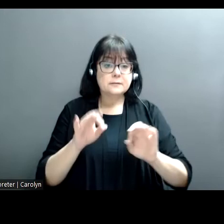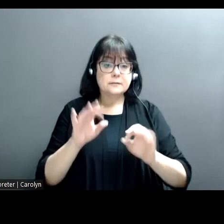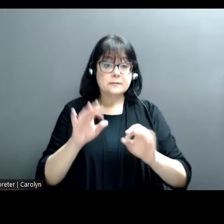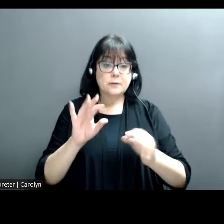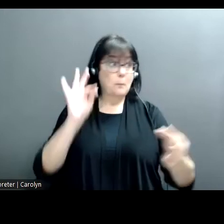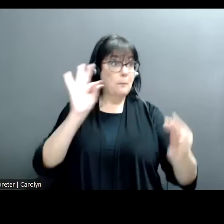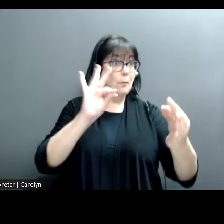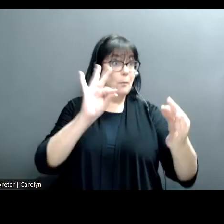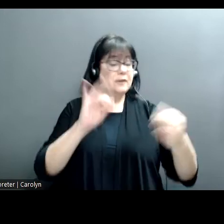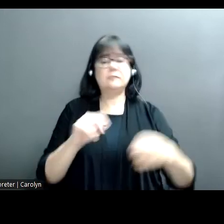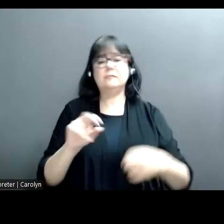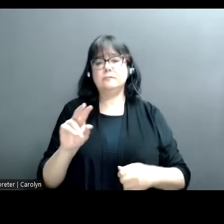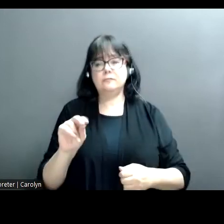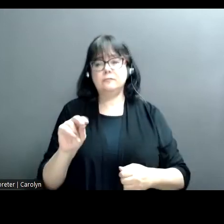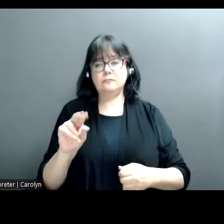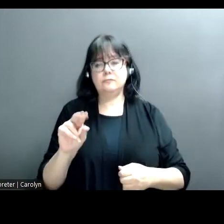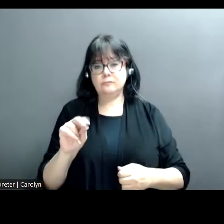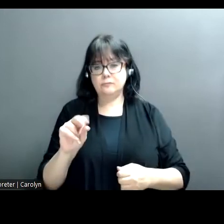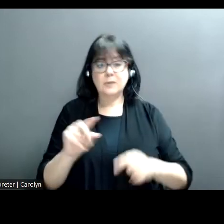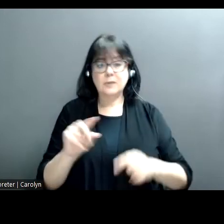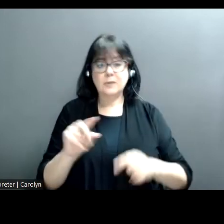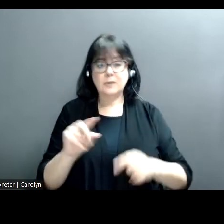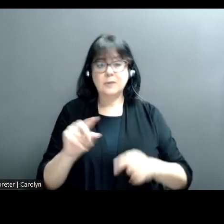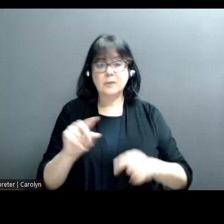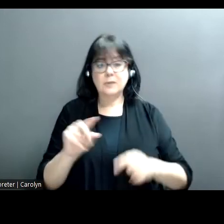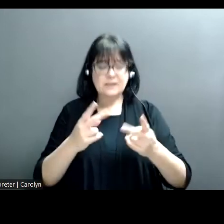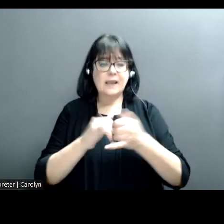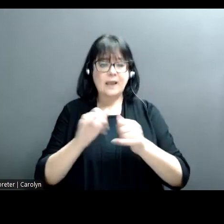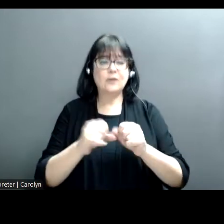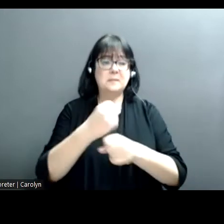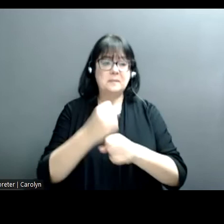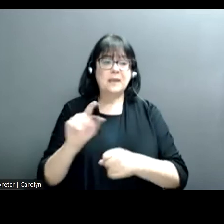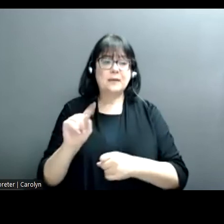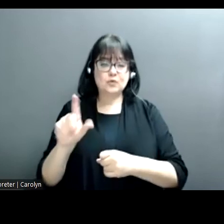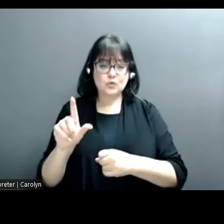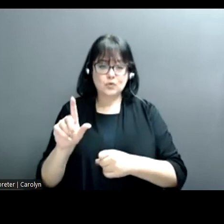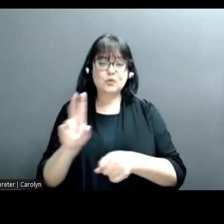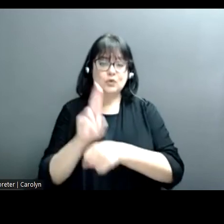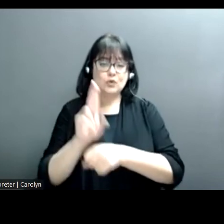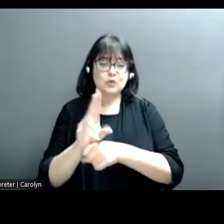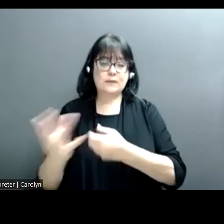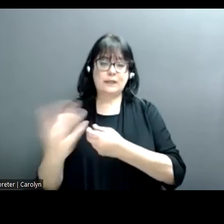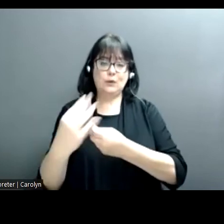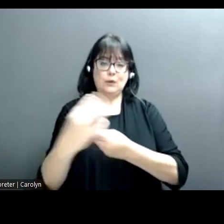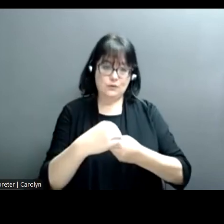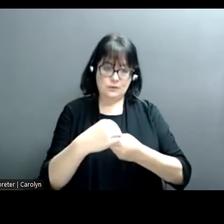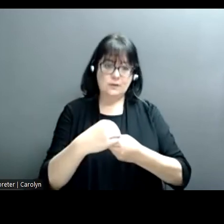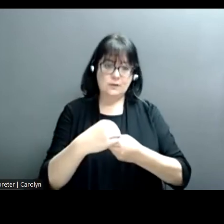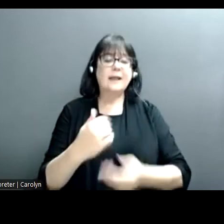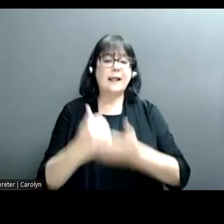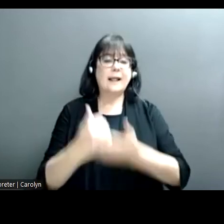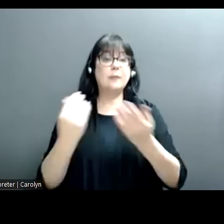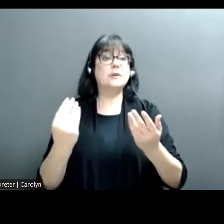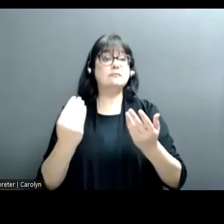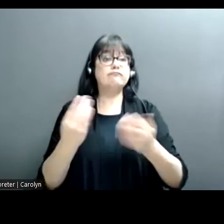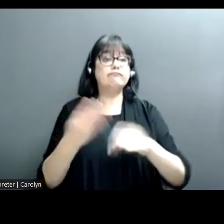technology to make a key tool for employment, for inclusion in the workplace, more accessible. It's not